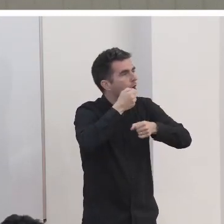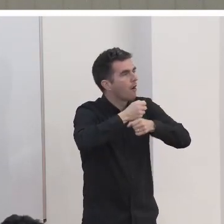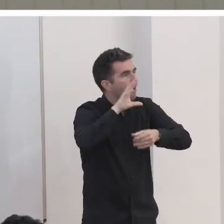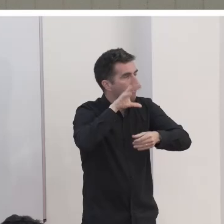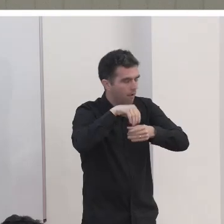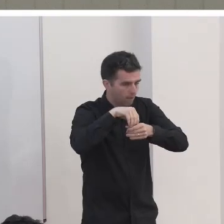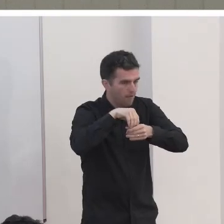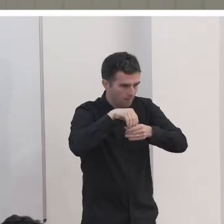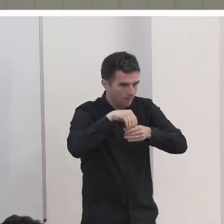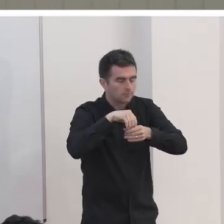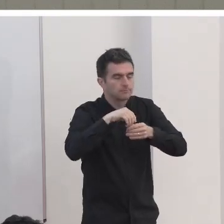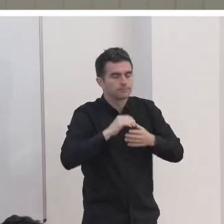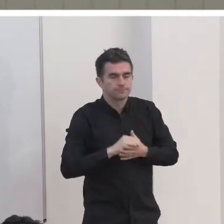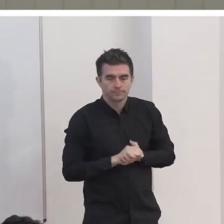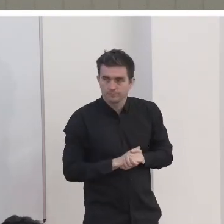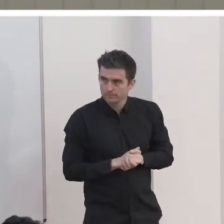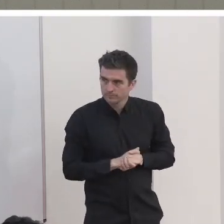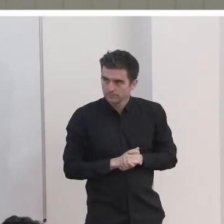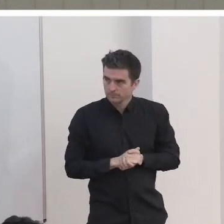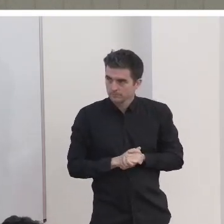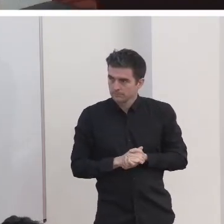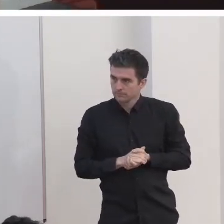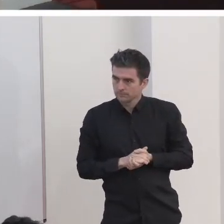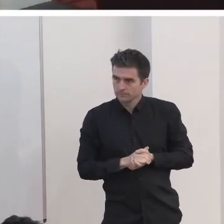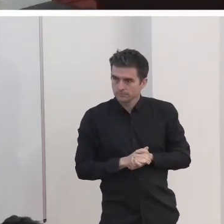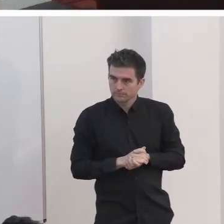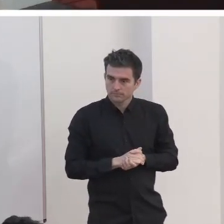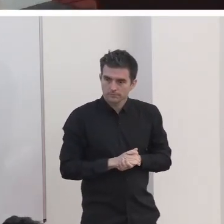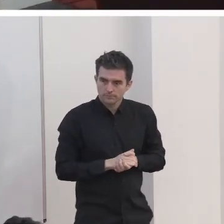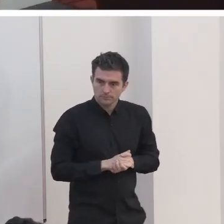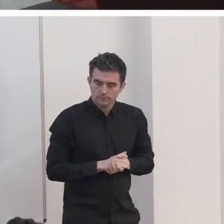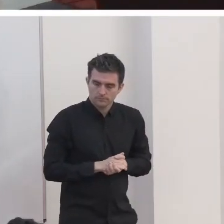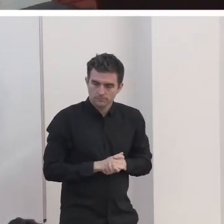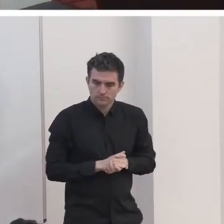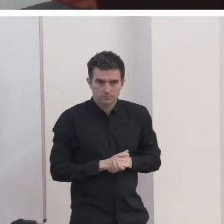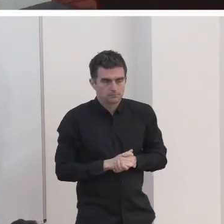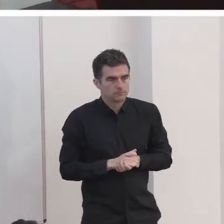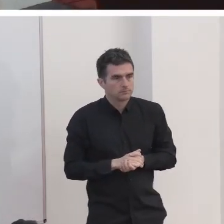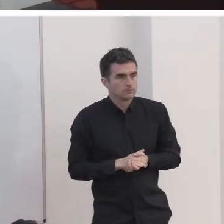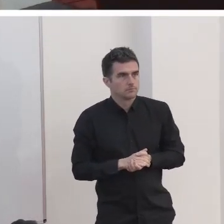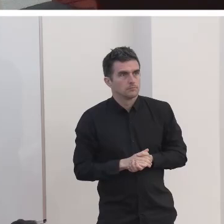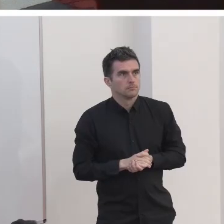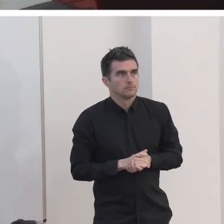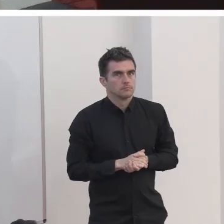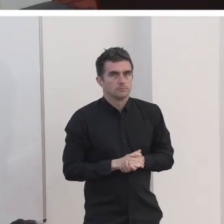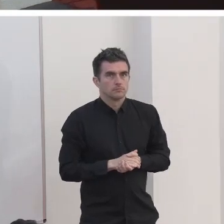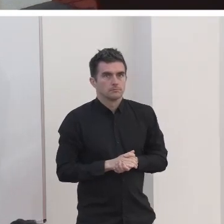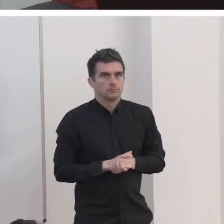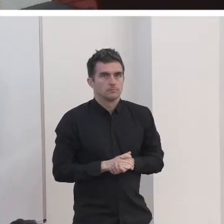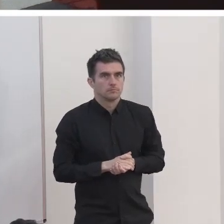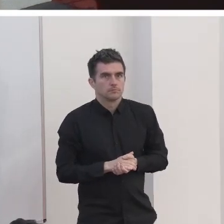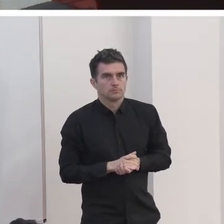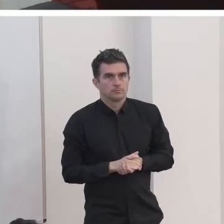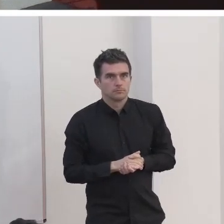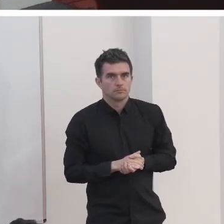about himself, and then he's going to give his presentation. Thank you. Yeah, thank you. I don't know if this is...